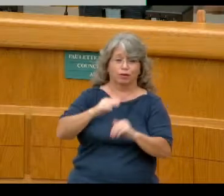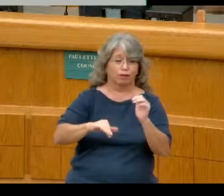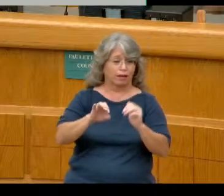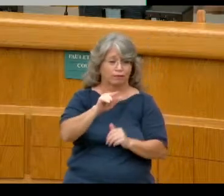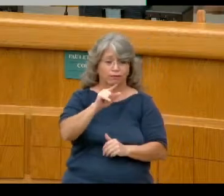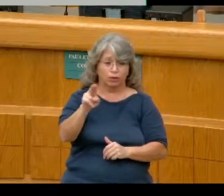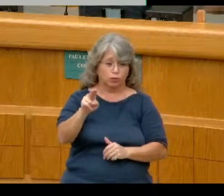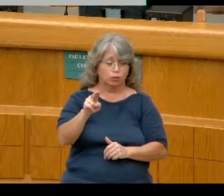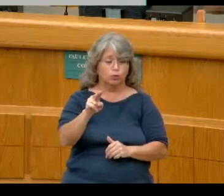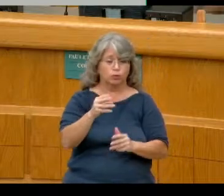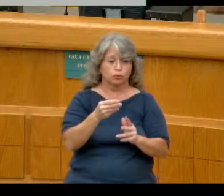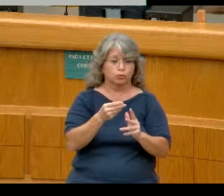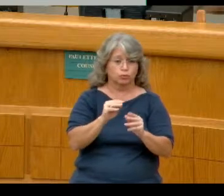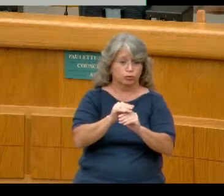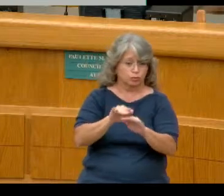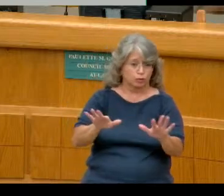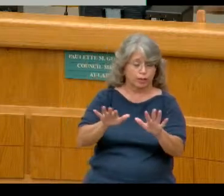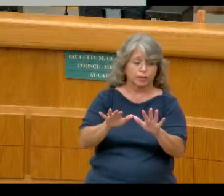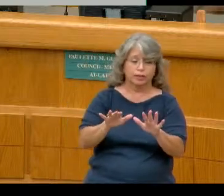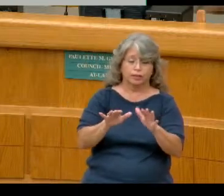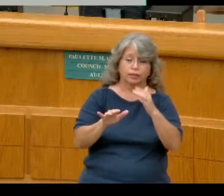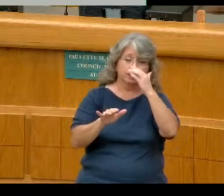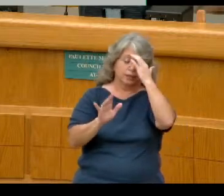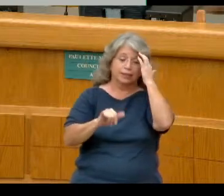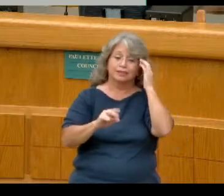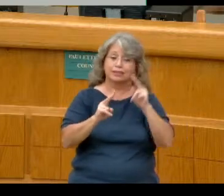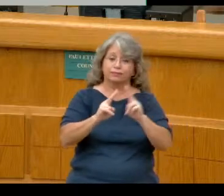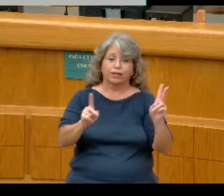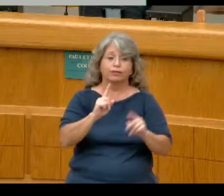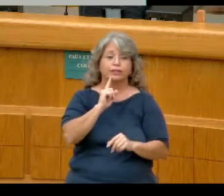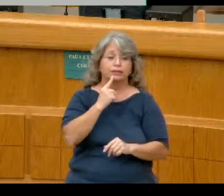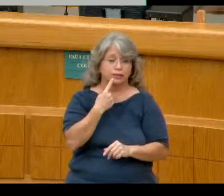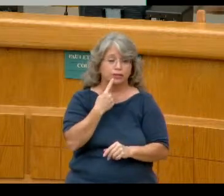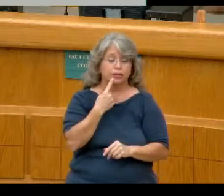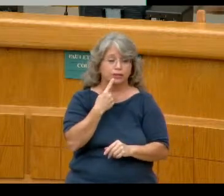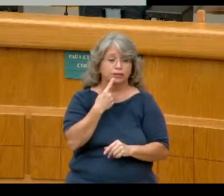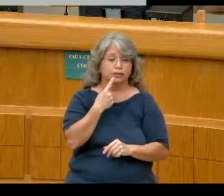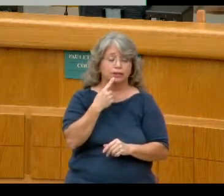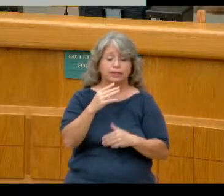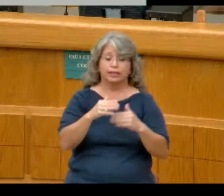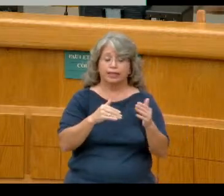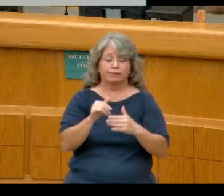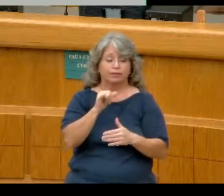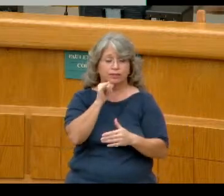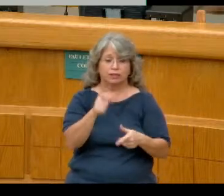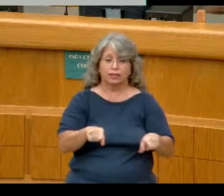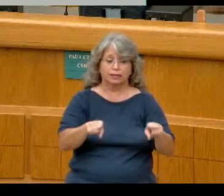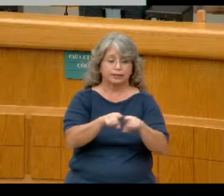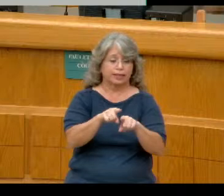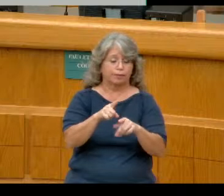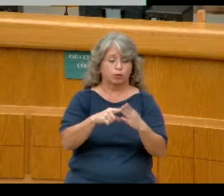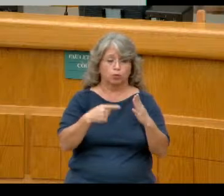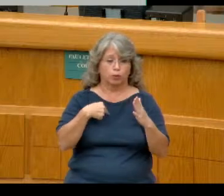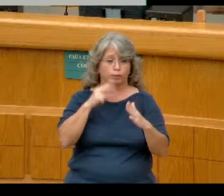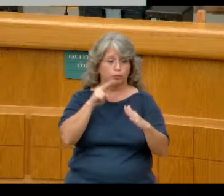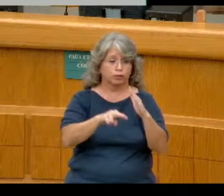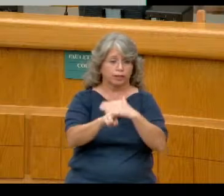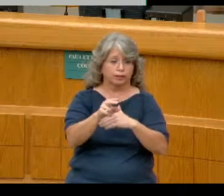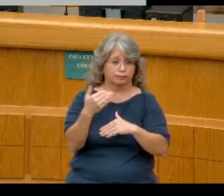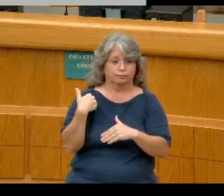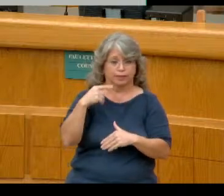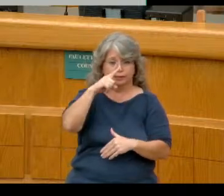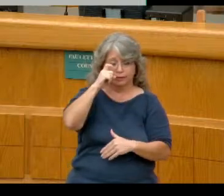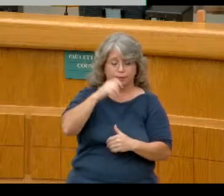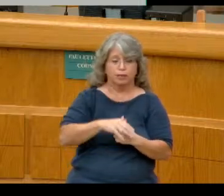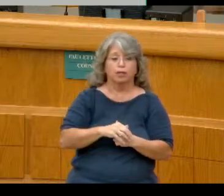even if it's not as big as the transmission rate that we estimated over the summer. So we're projecting that there's going to be a fall